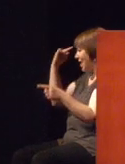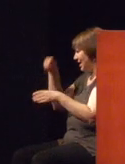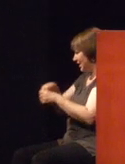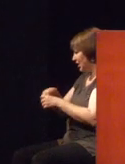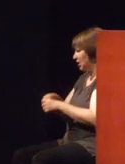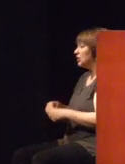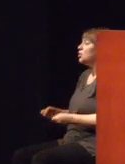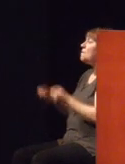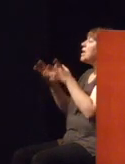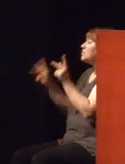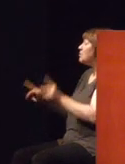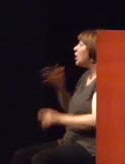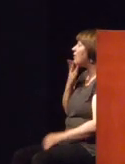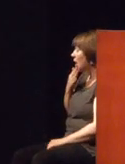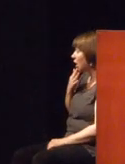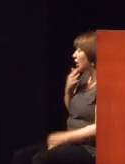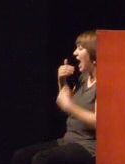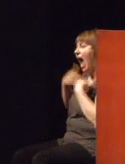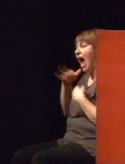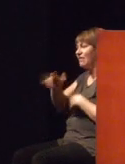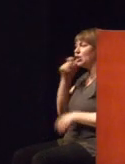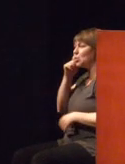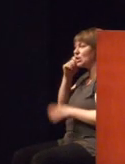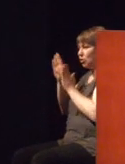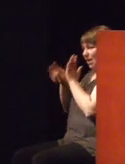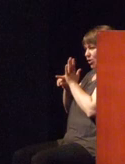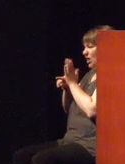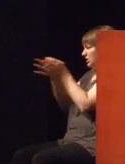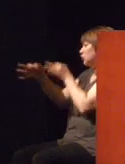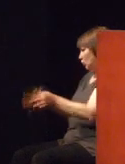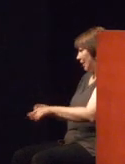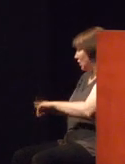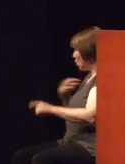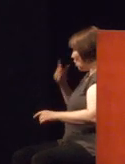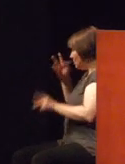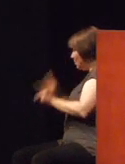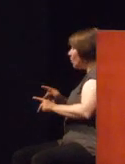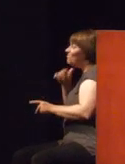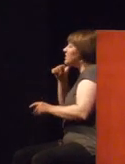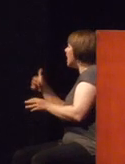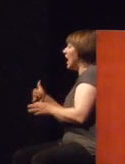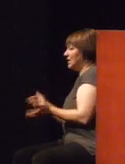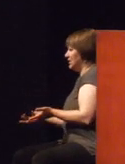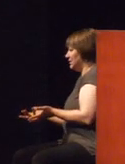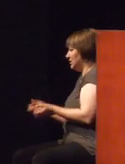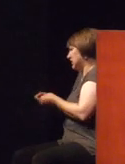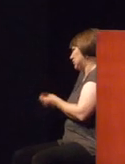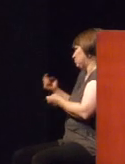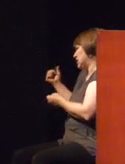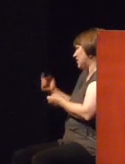racial background named and pointed out, but white people, by and large, don't. I think that's starting to change, but for the most part,